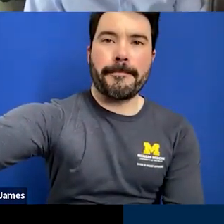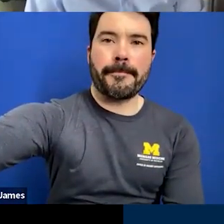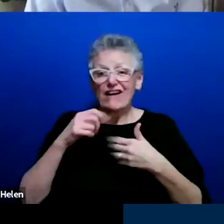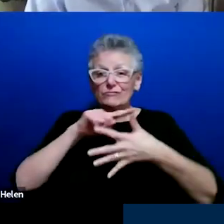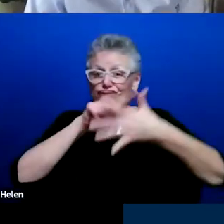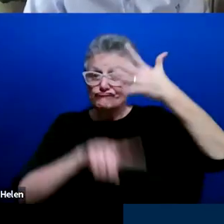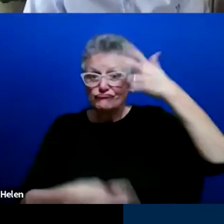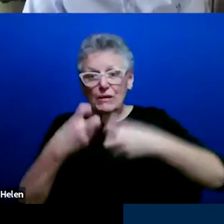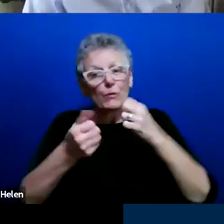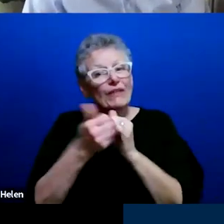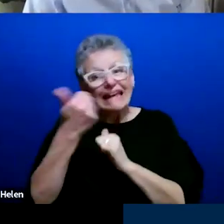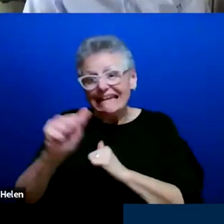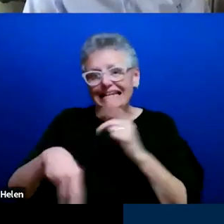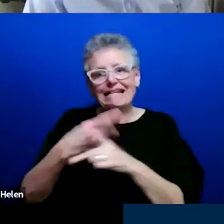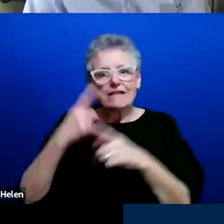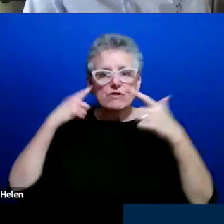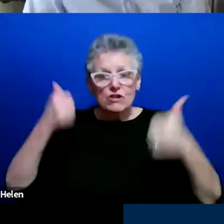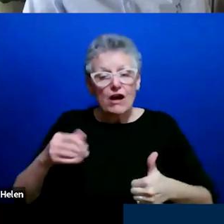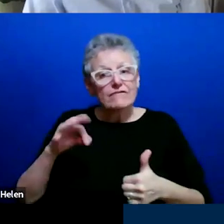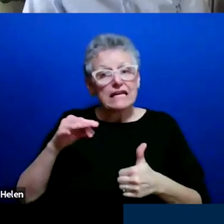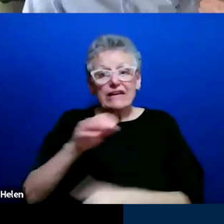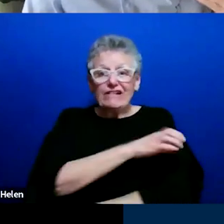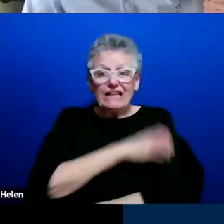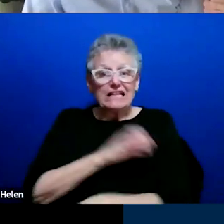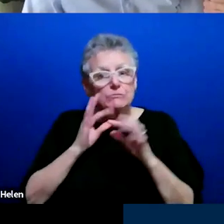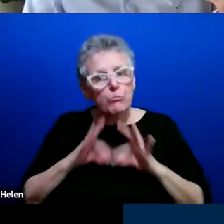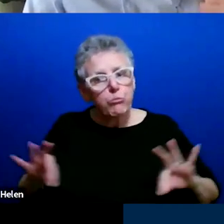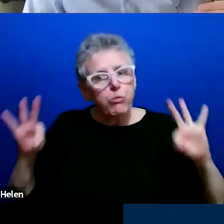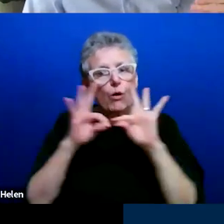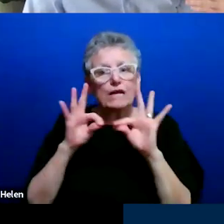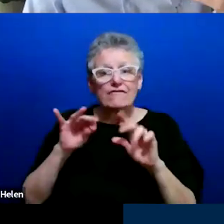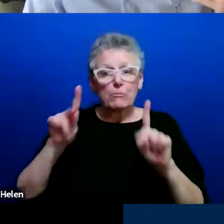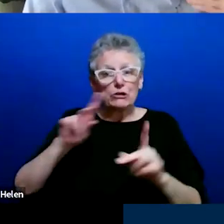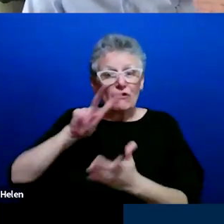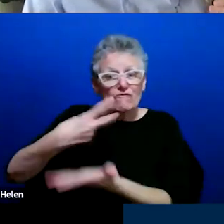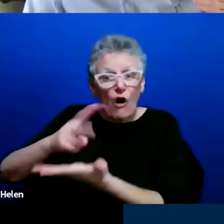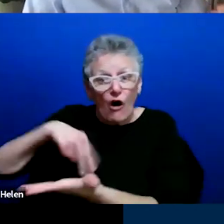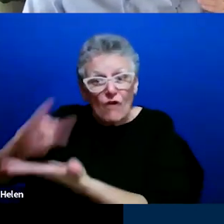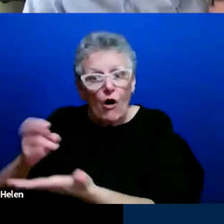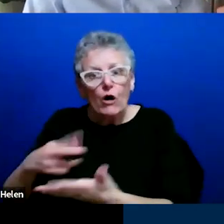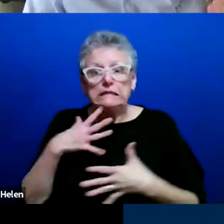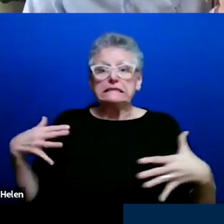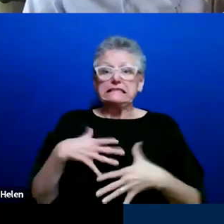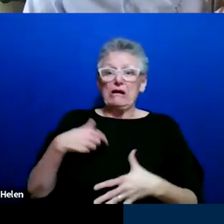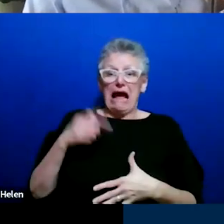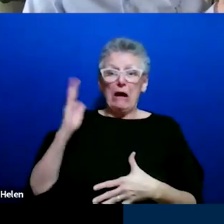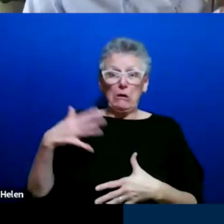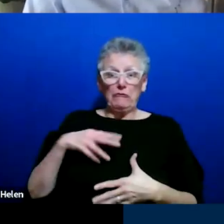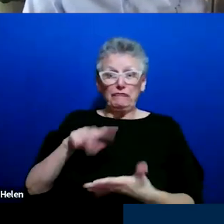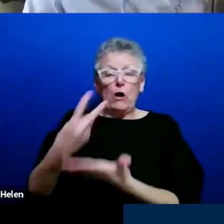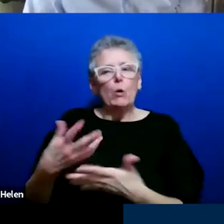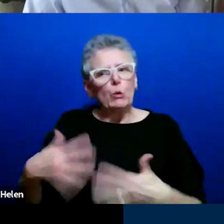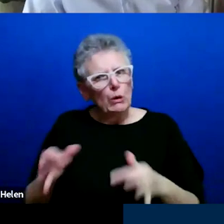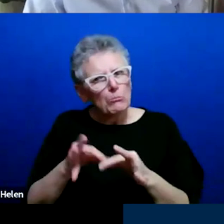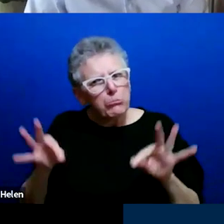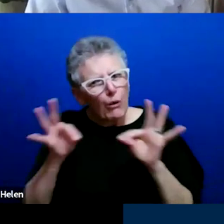loss. If it is clinically significant, if a person has falls or they have a fear of falling is a big